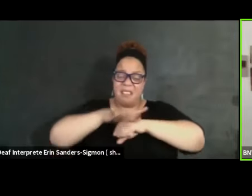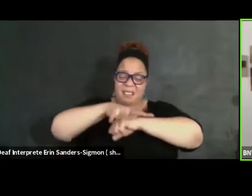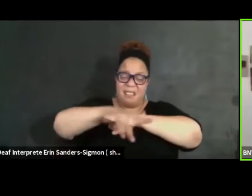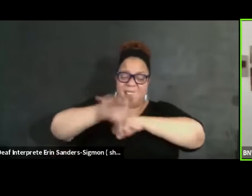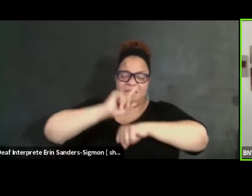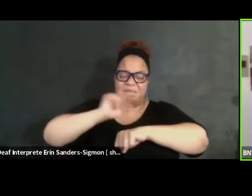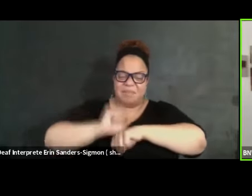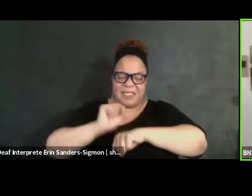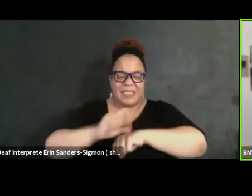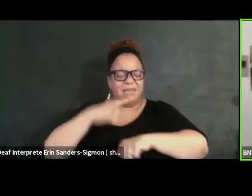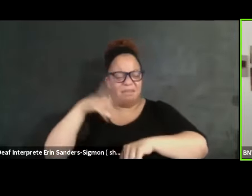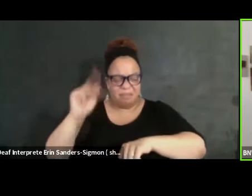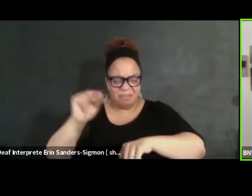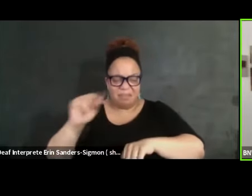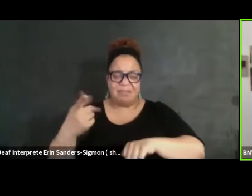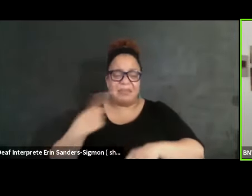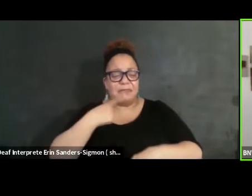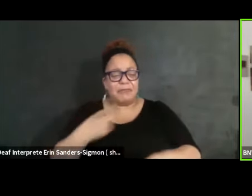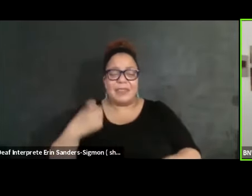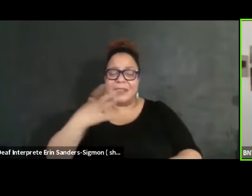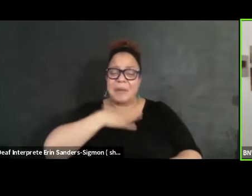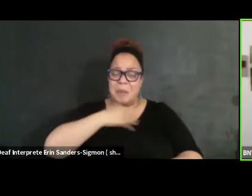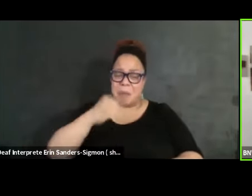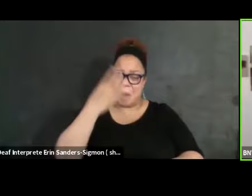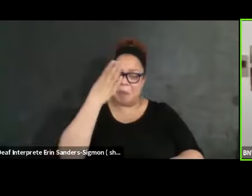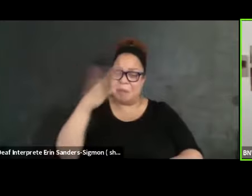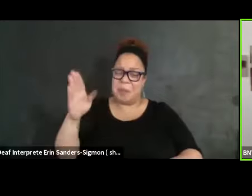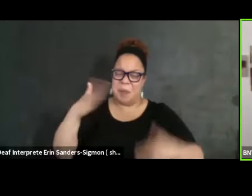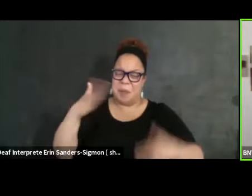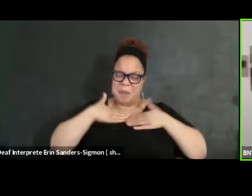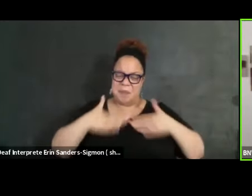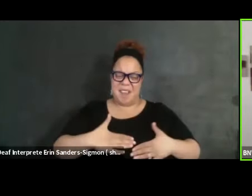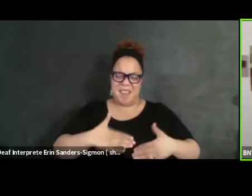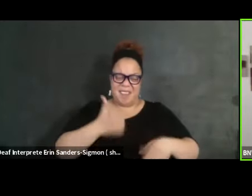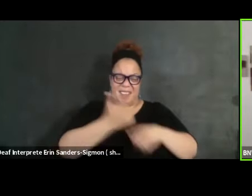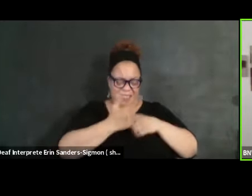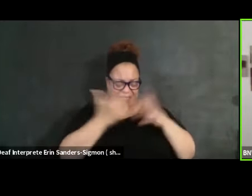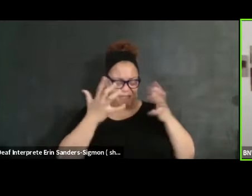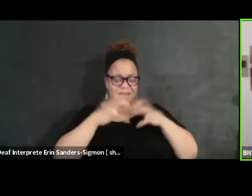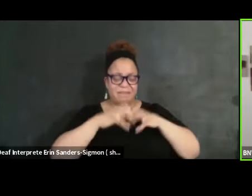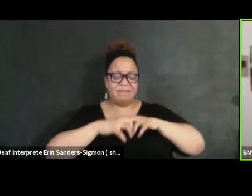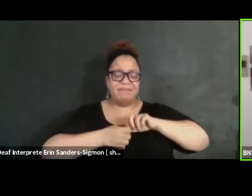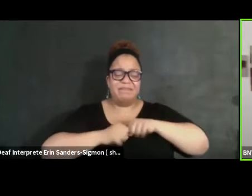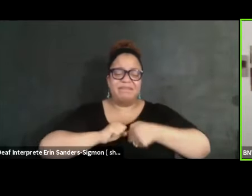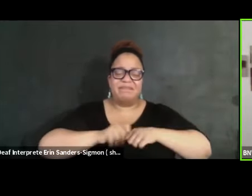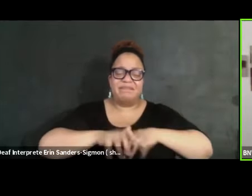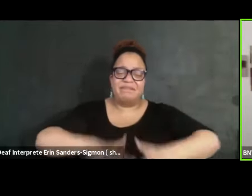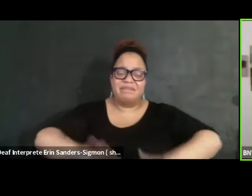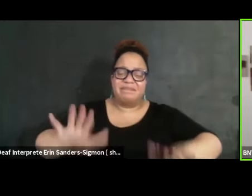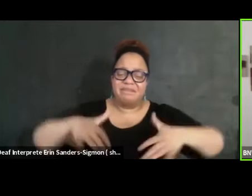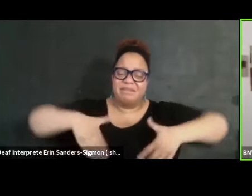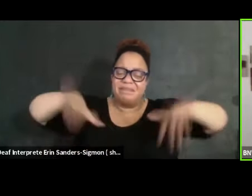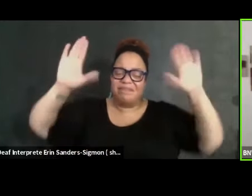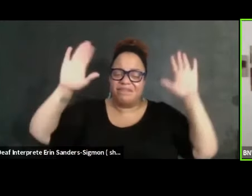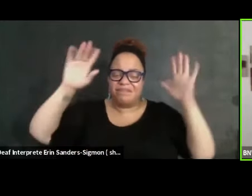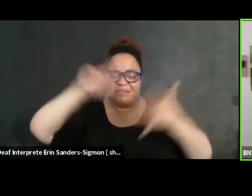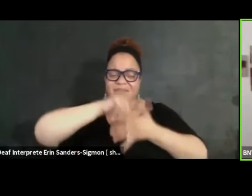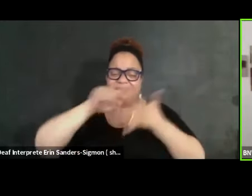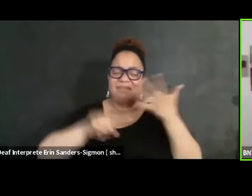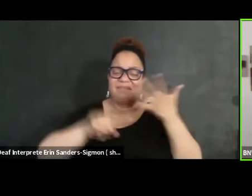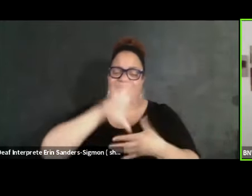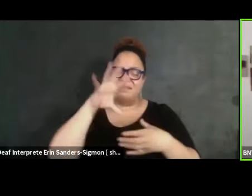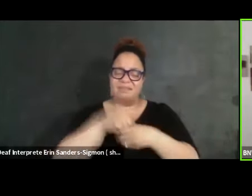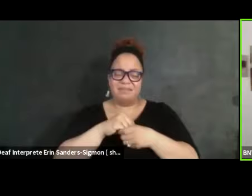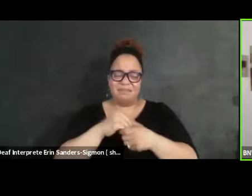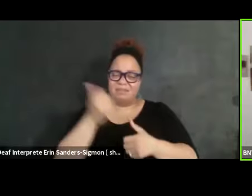blue, his body physically grieving for a country he gave his everything to, yet refused to love him back, refuses to love him back when a black